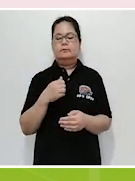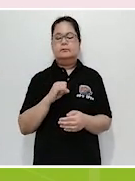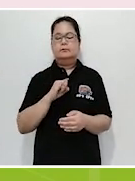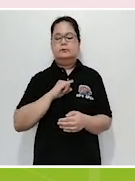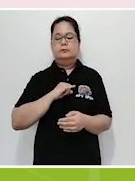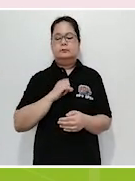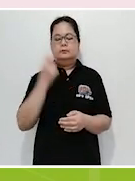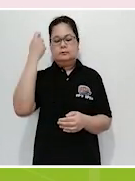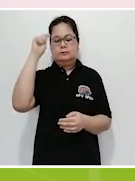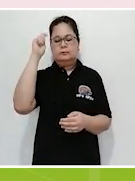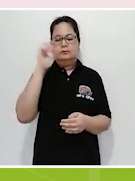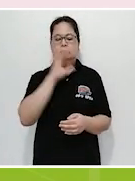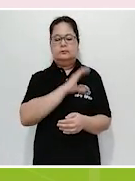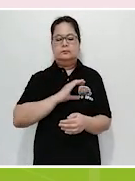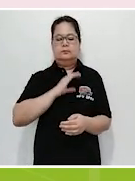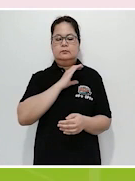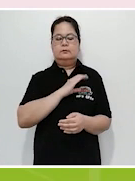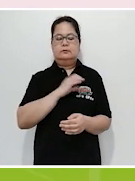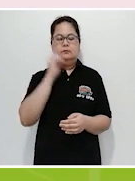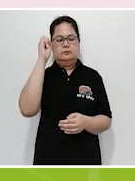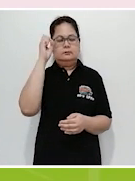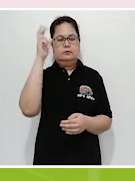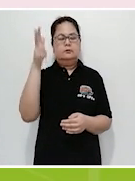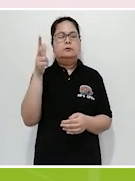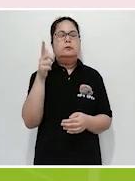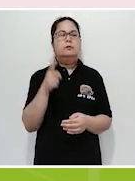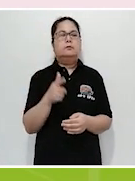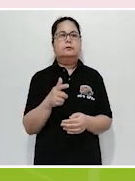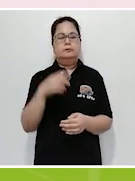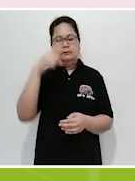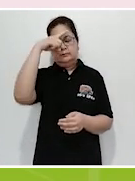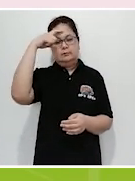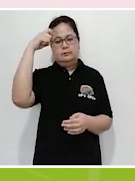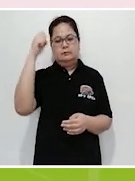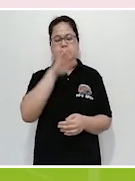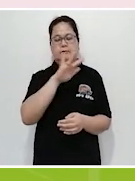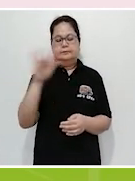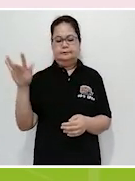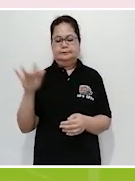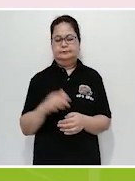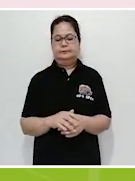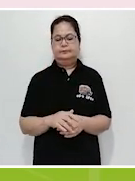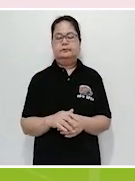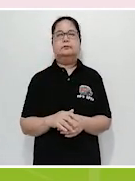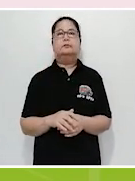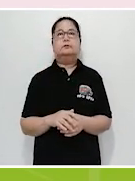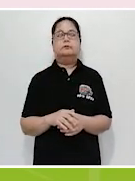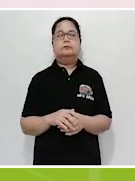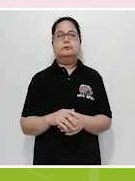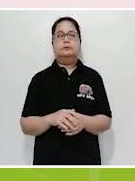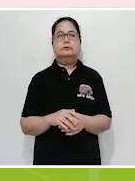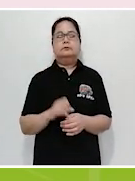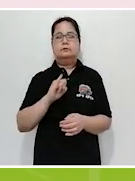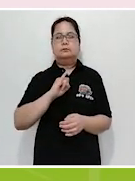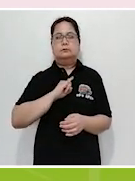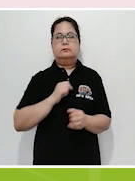Next, I think the characters will blank because blank.